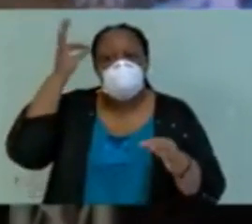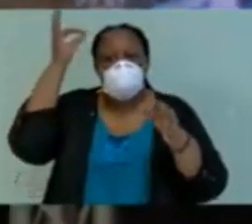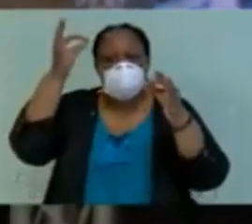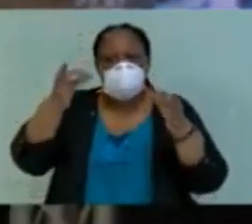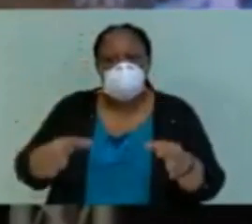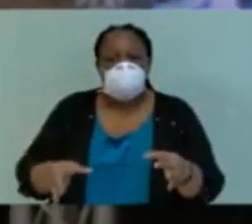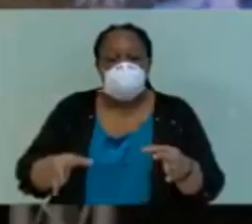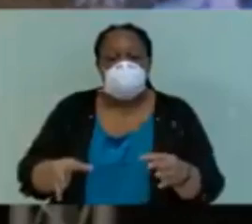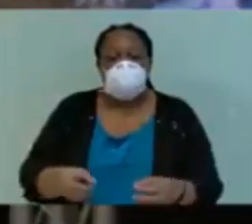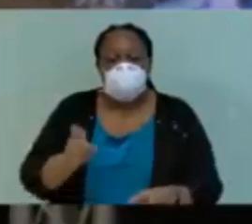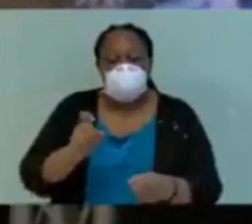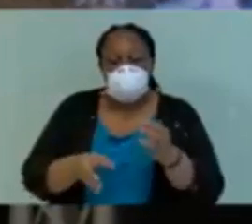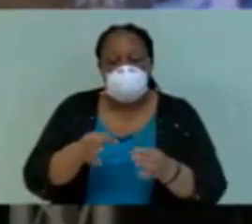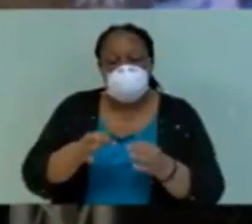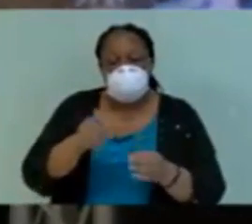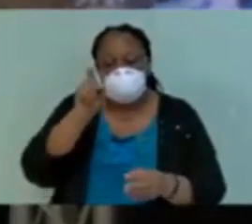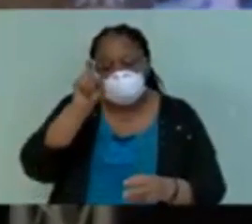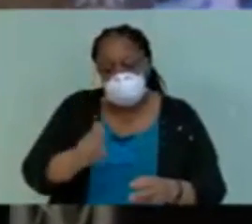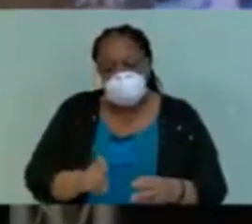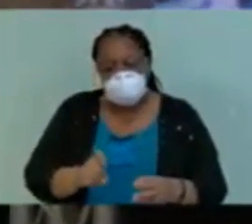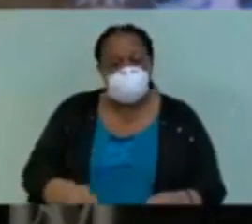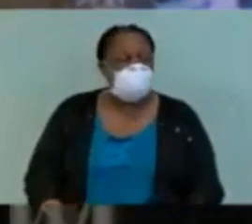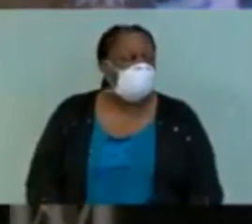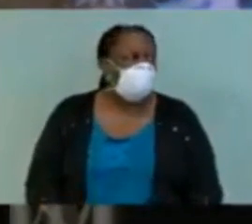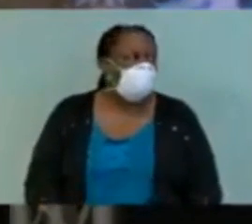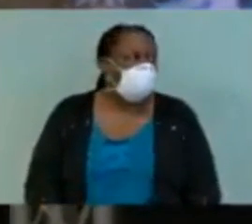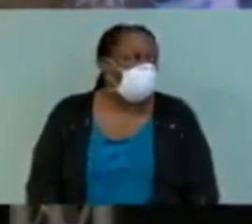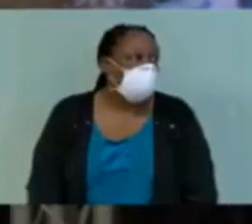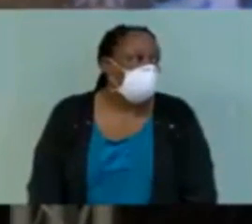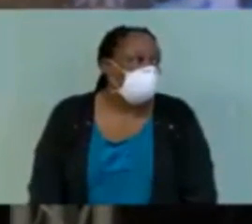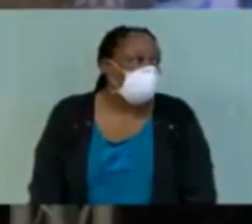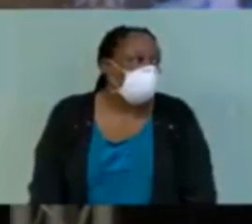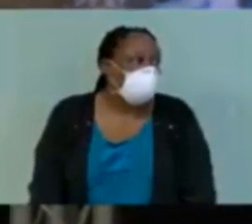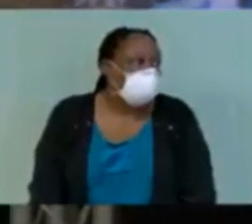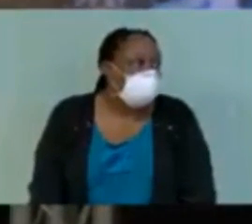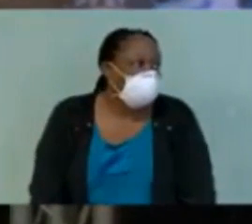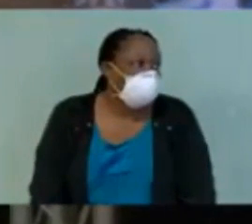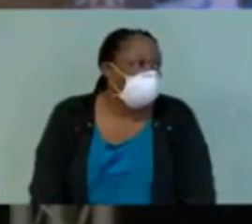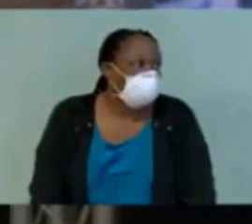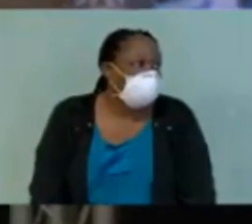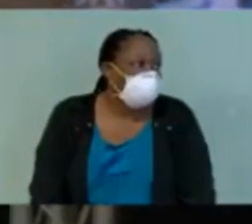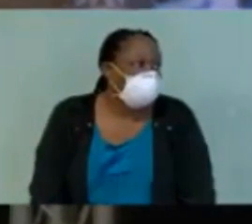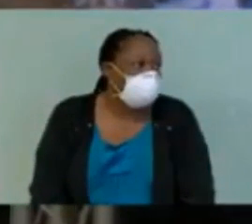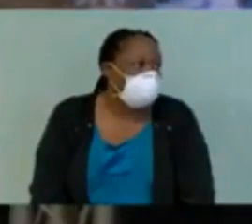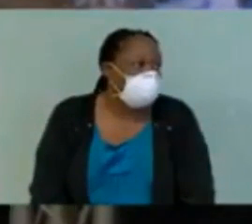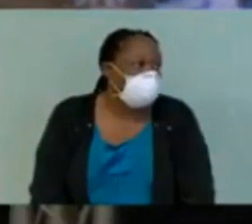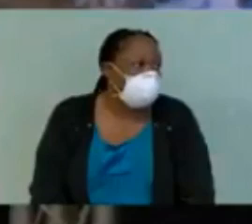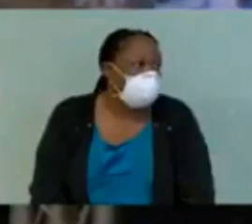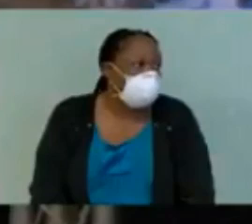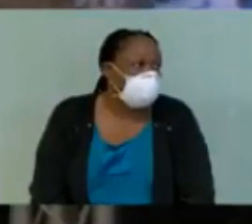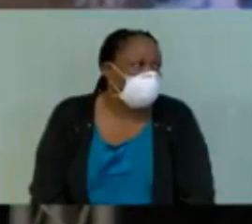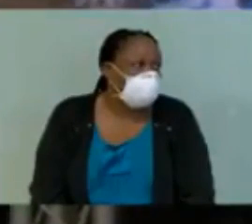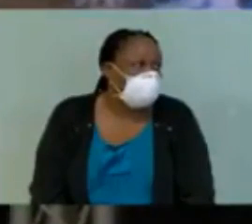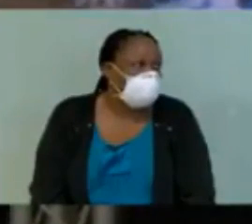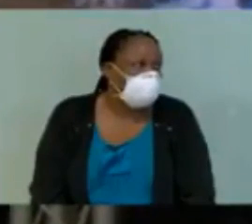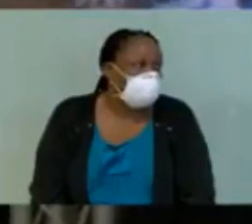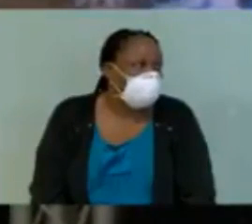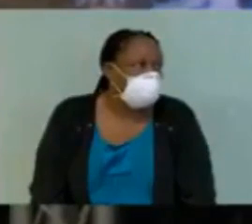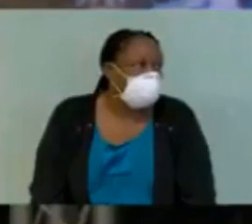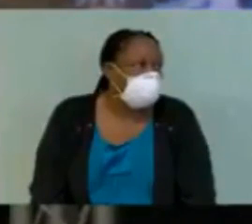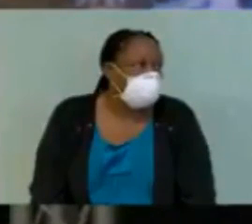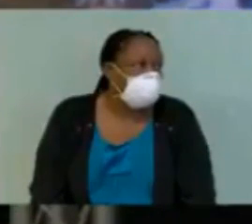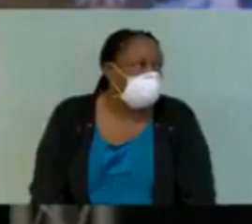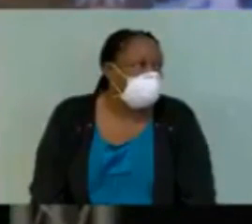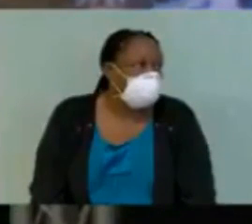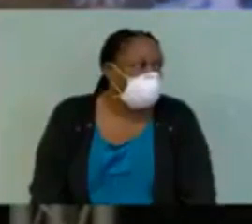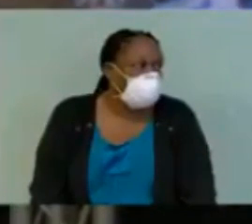be common law principles that may be